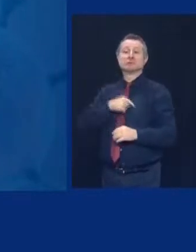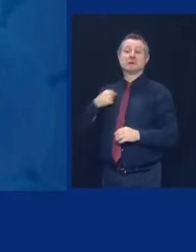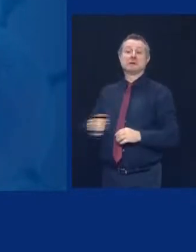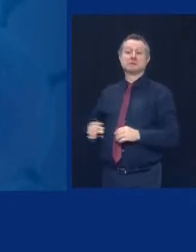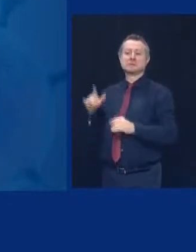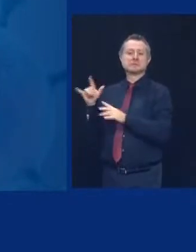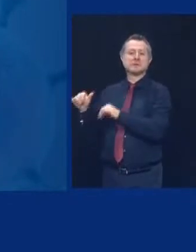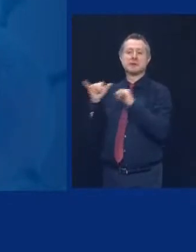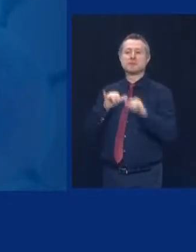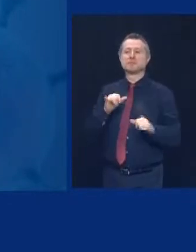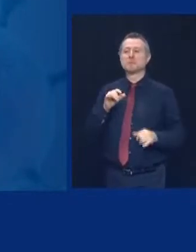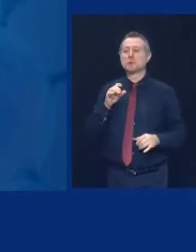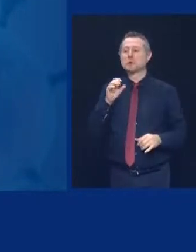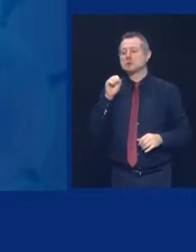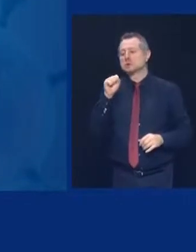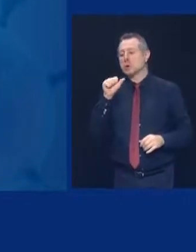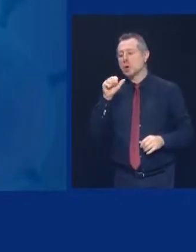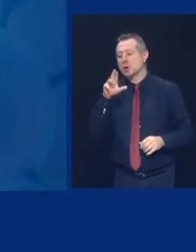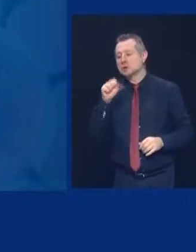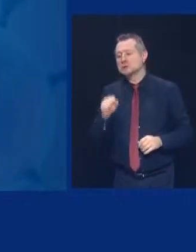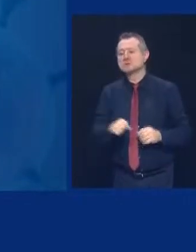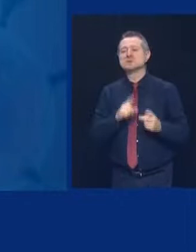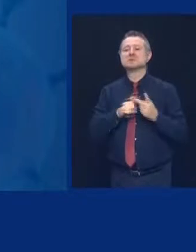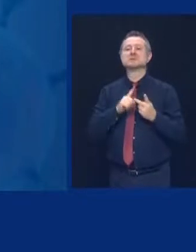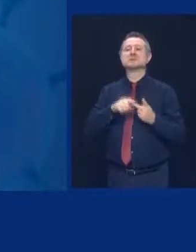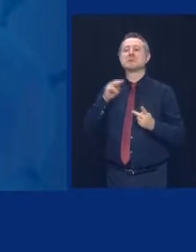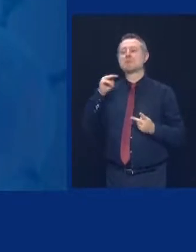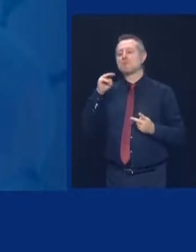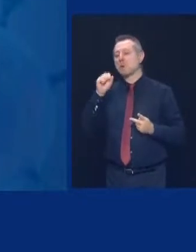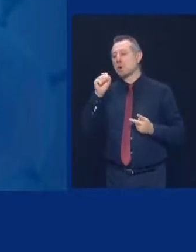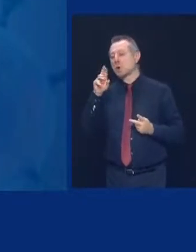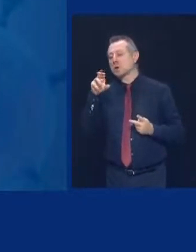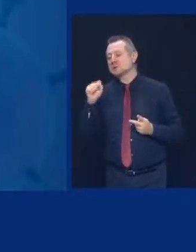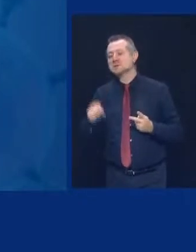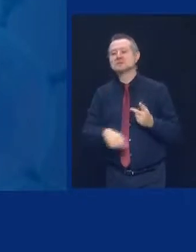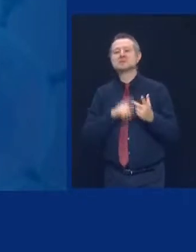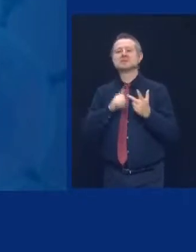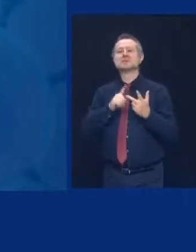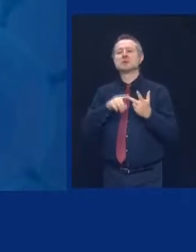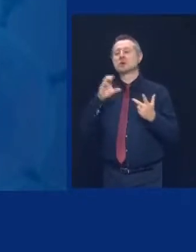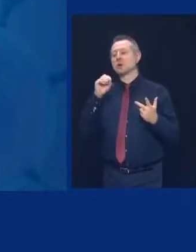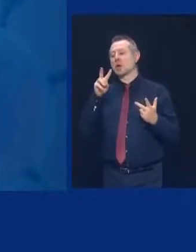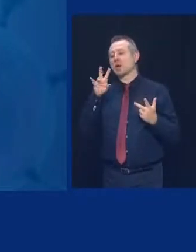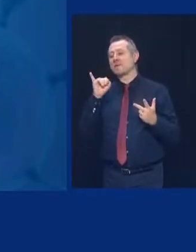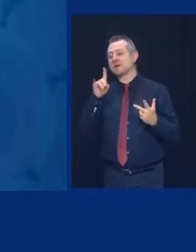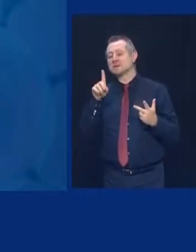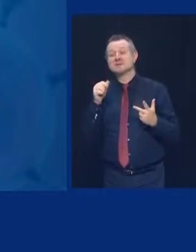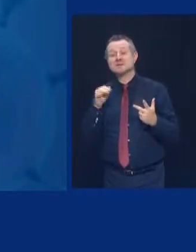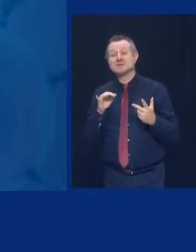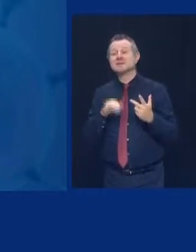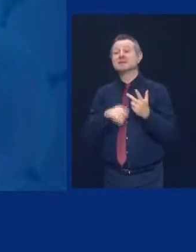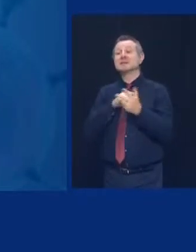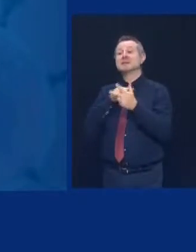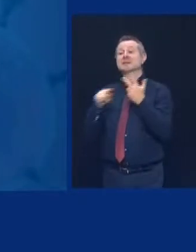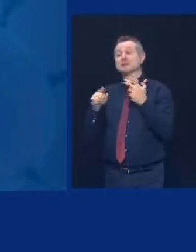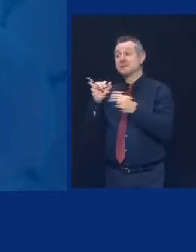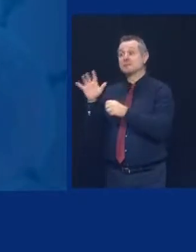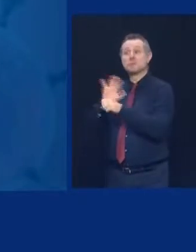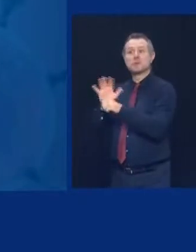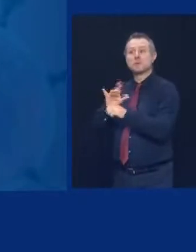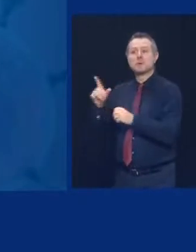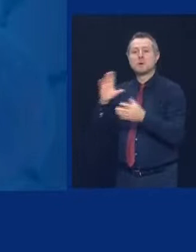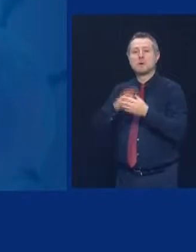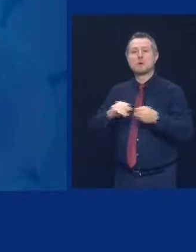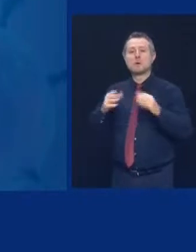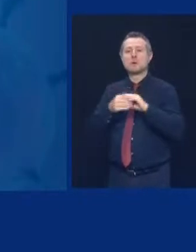and COVID spread. In that movie, it spreads from a bat to a